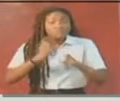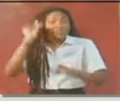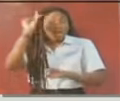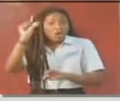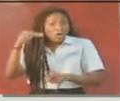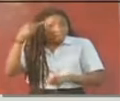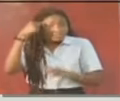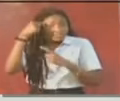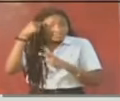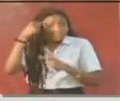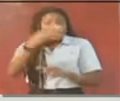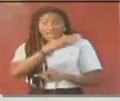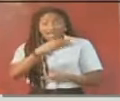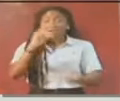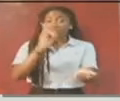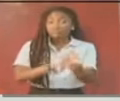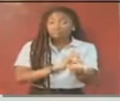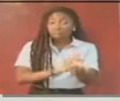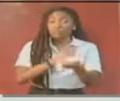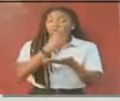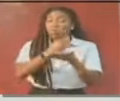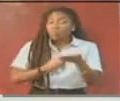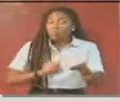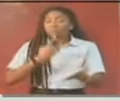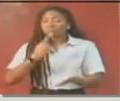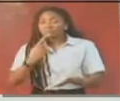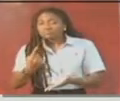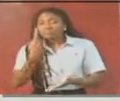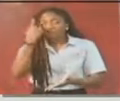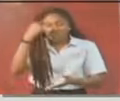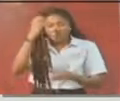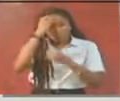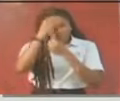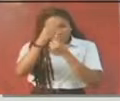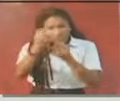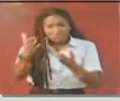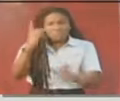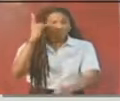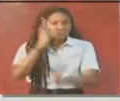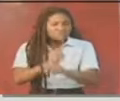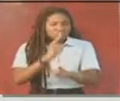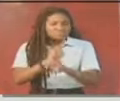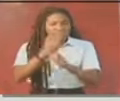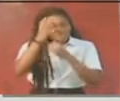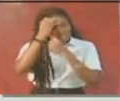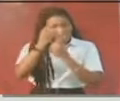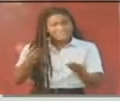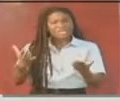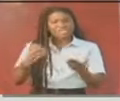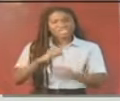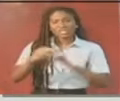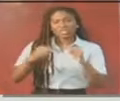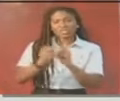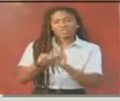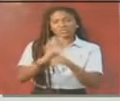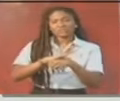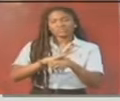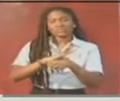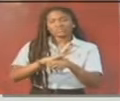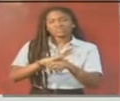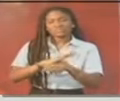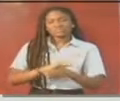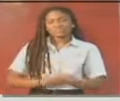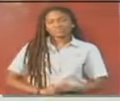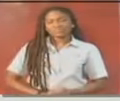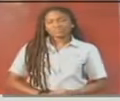themselves. We remain committed to providing you with relevant, accurate, and up-to-date information on the